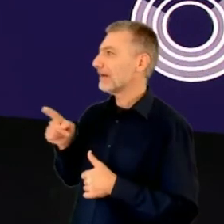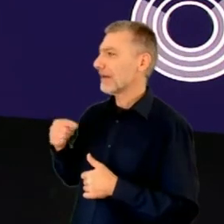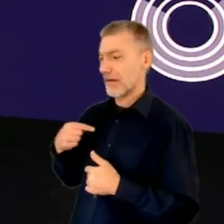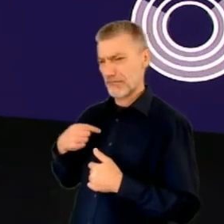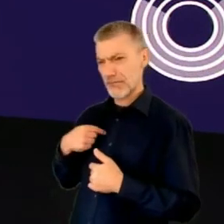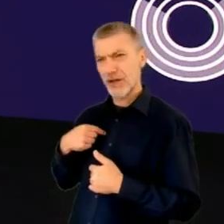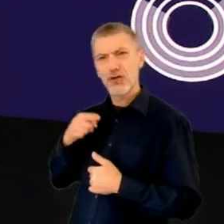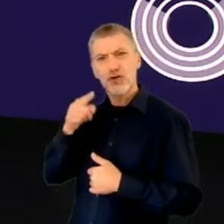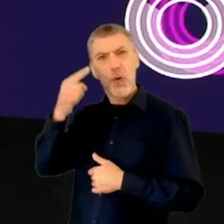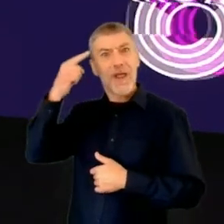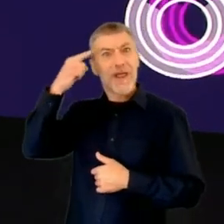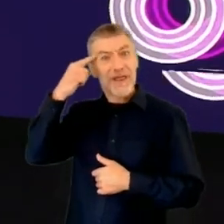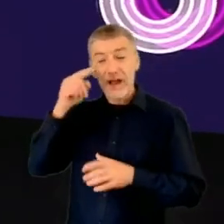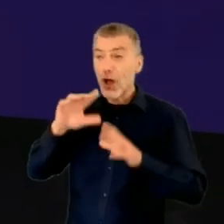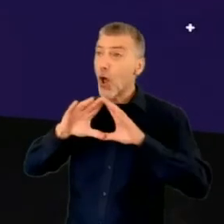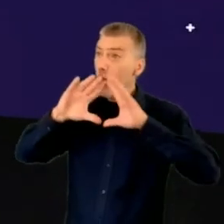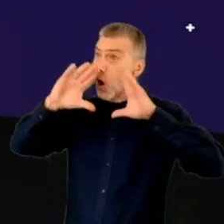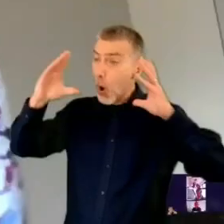will go electric?